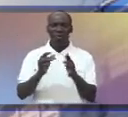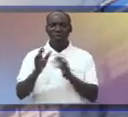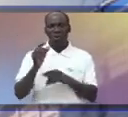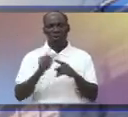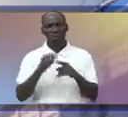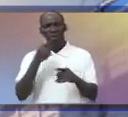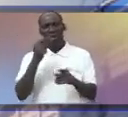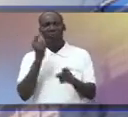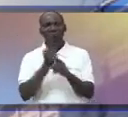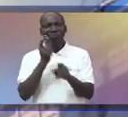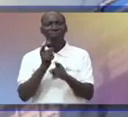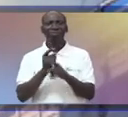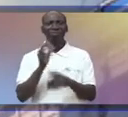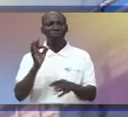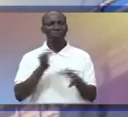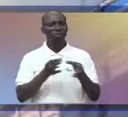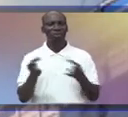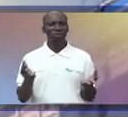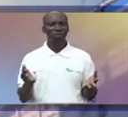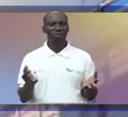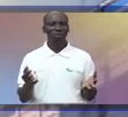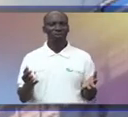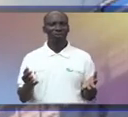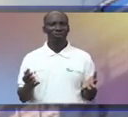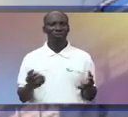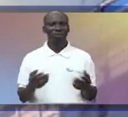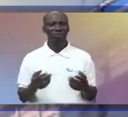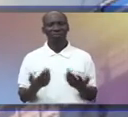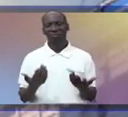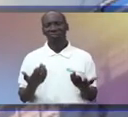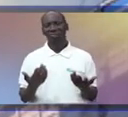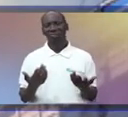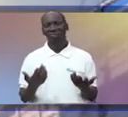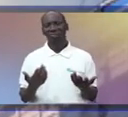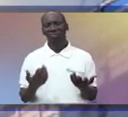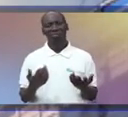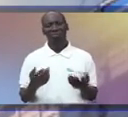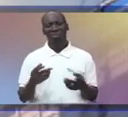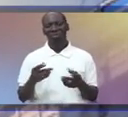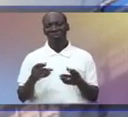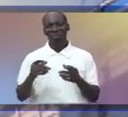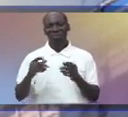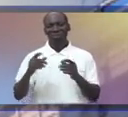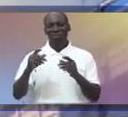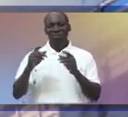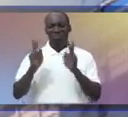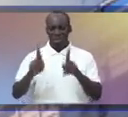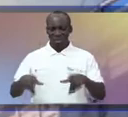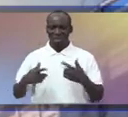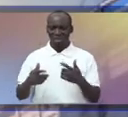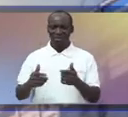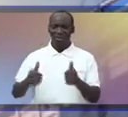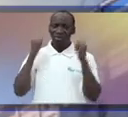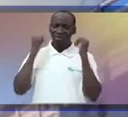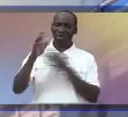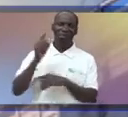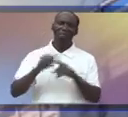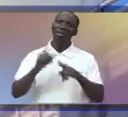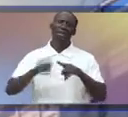nyankopɔn na nnipa wobɛtena ase a womfii nyankopɔn ɔmmerɛ nyankopɔn ɔno ɔbɔ awia ma wo ɔnye wo ho